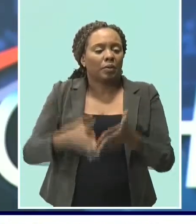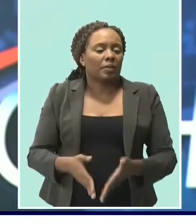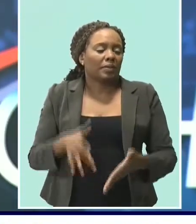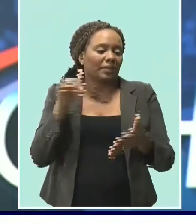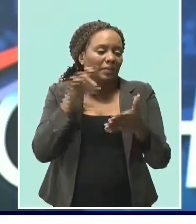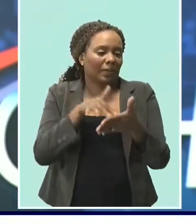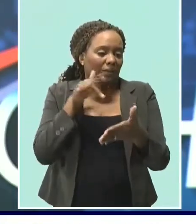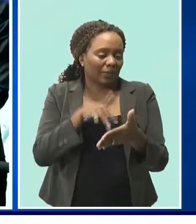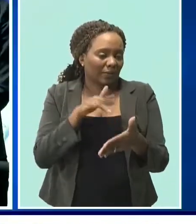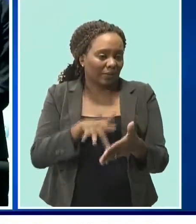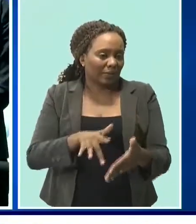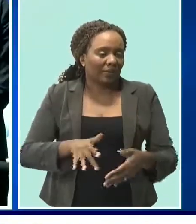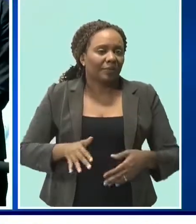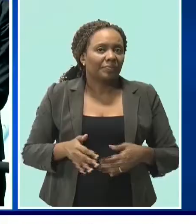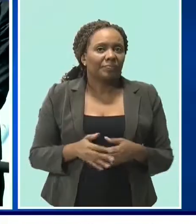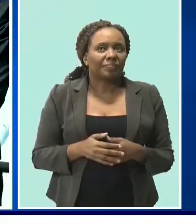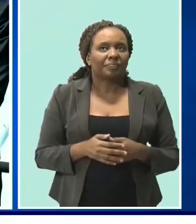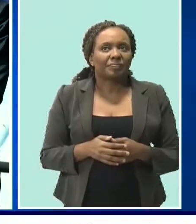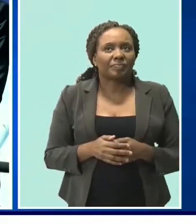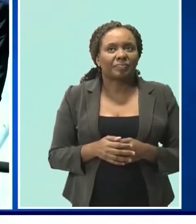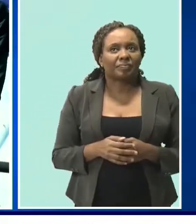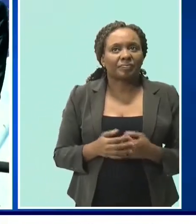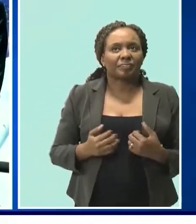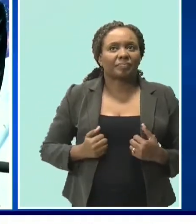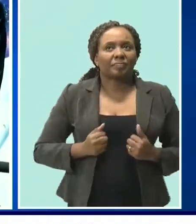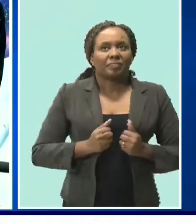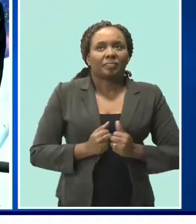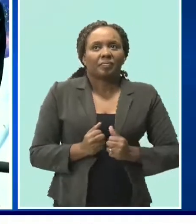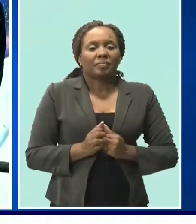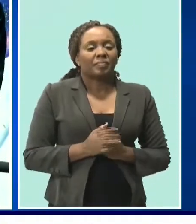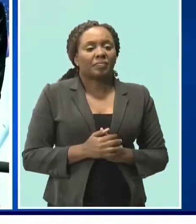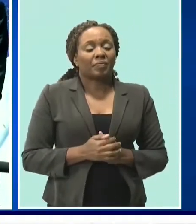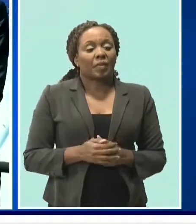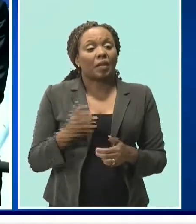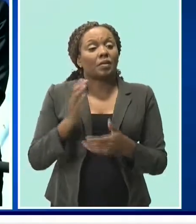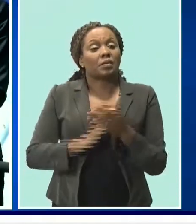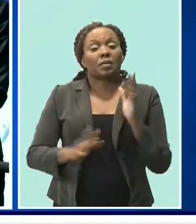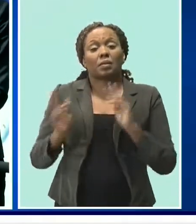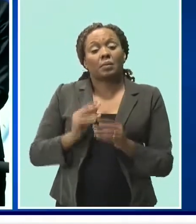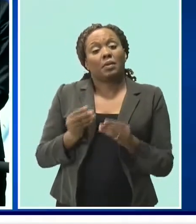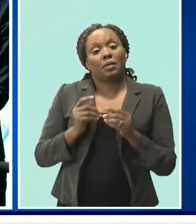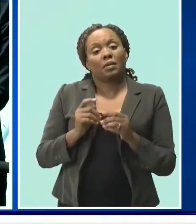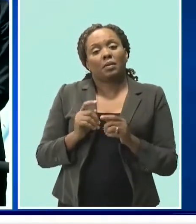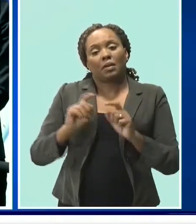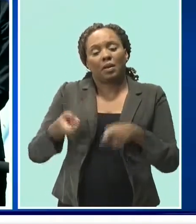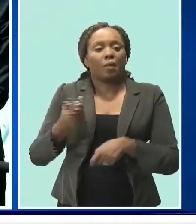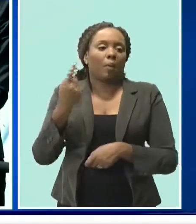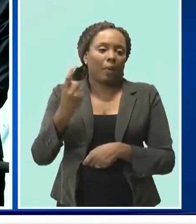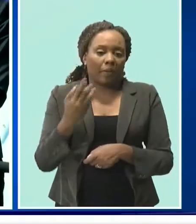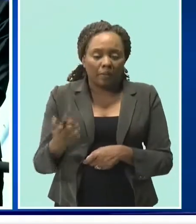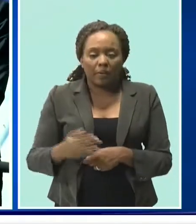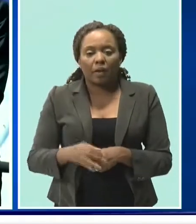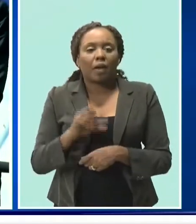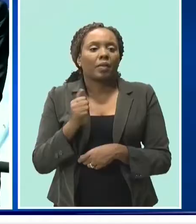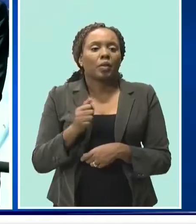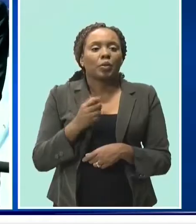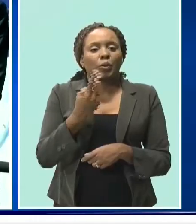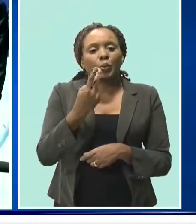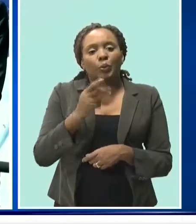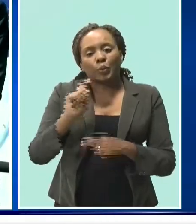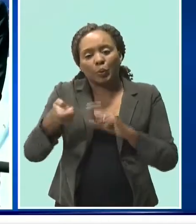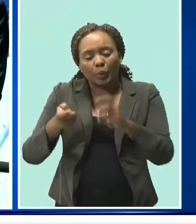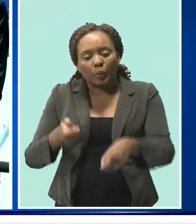studies. Some of them contributed 2 devices, some contributed 1. So the